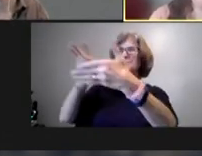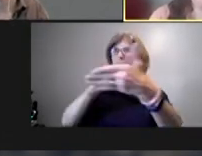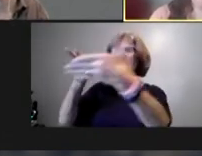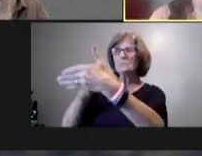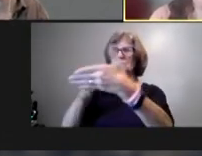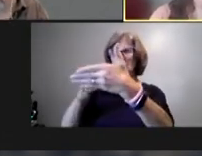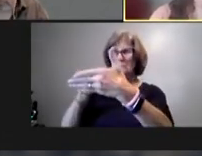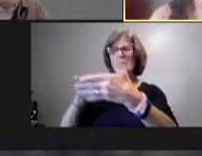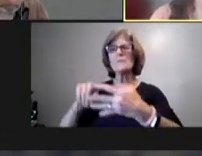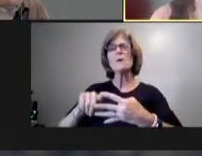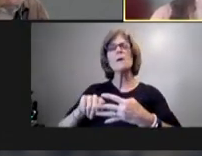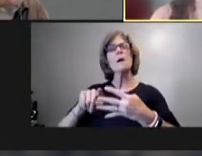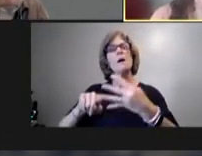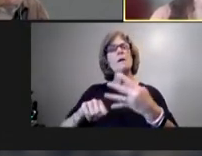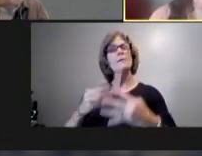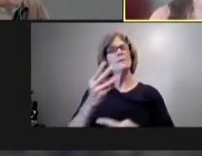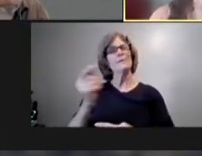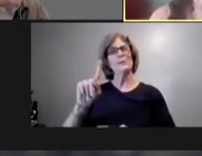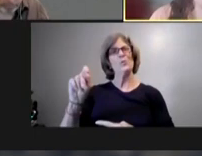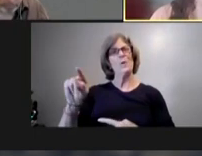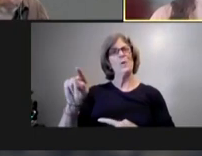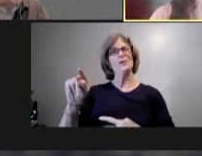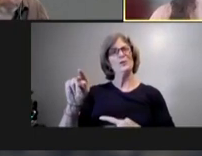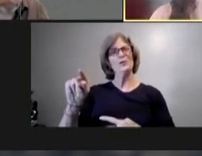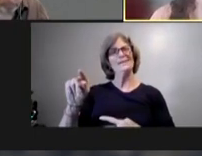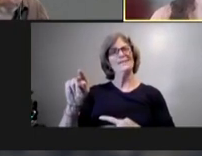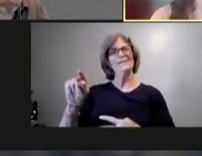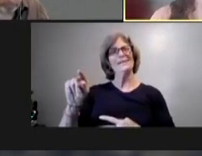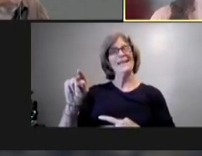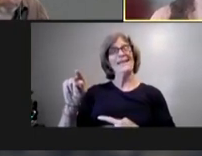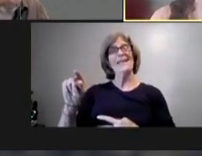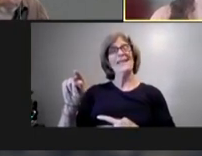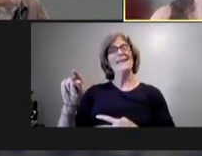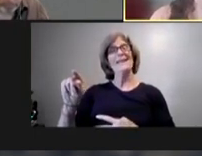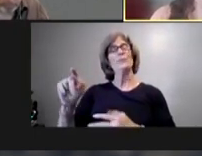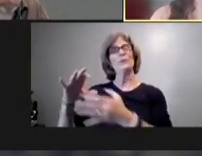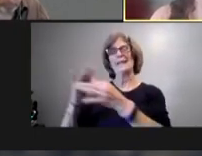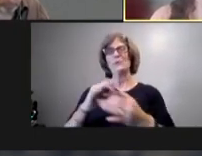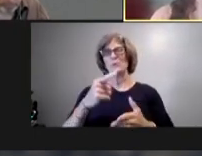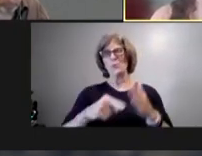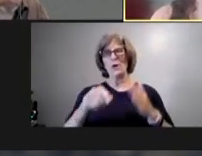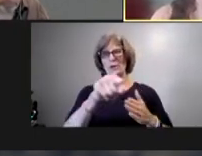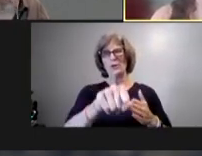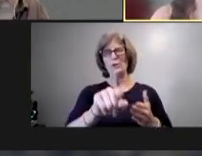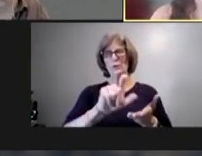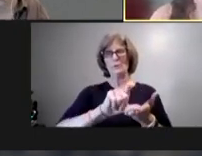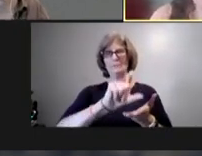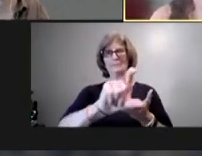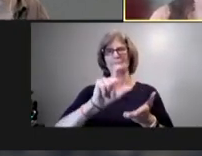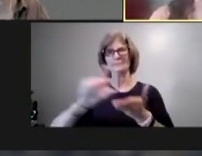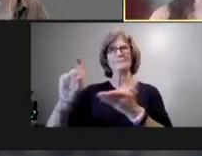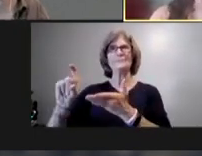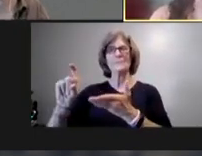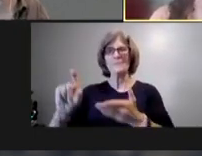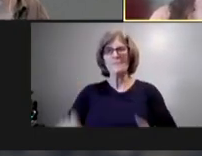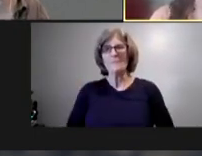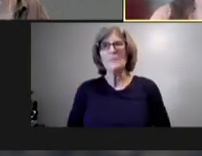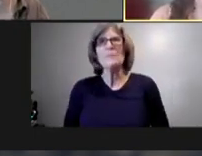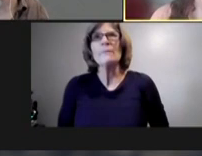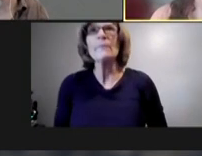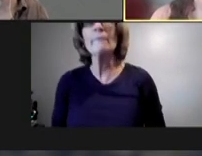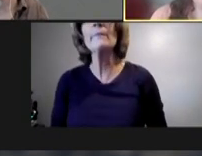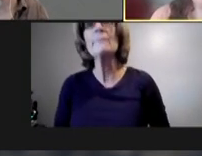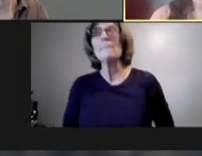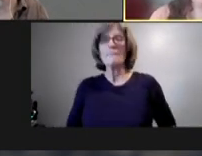to the kind of activities that this body funds. And so I'll just go through you can, I'm extremely